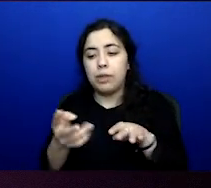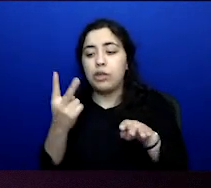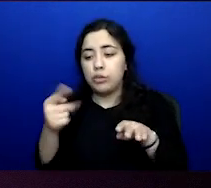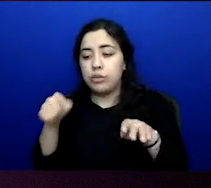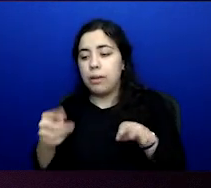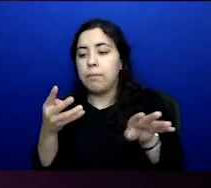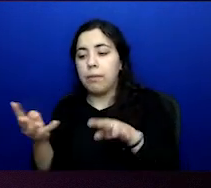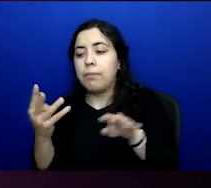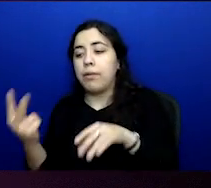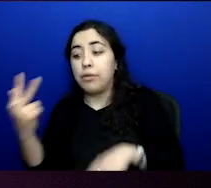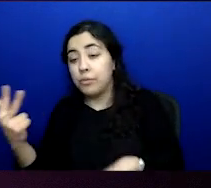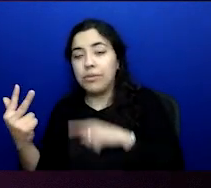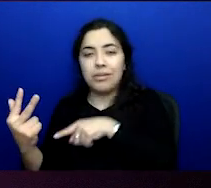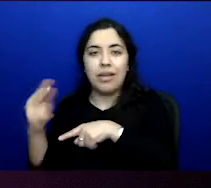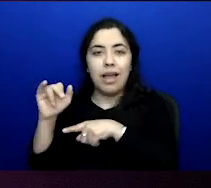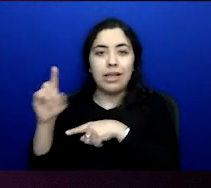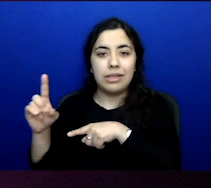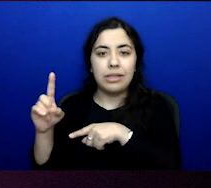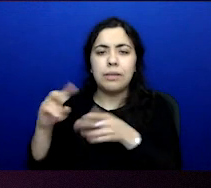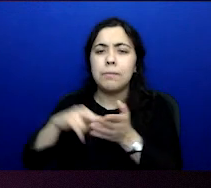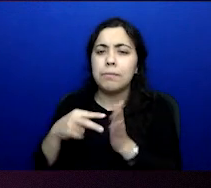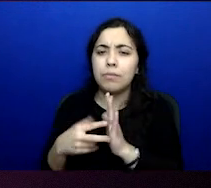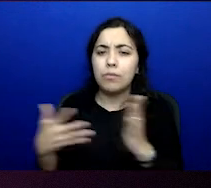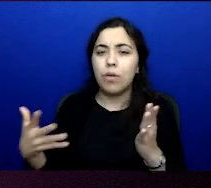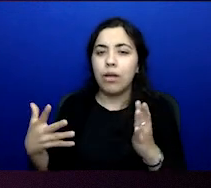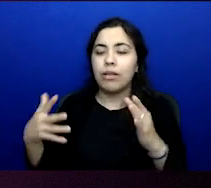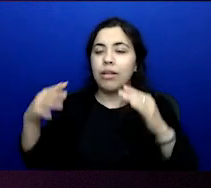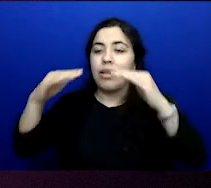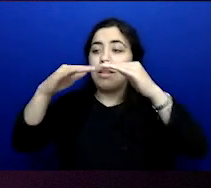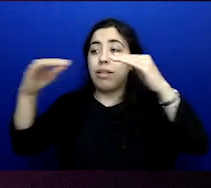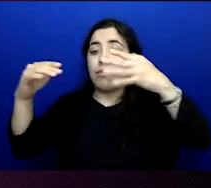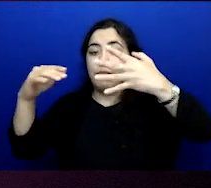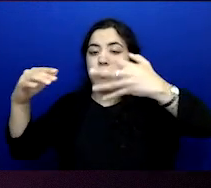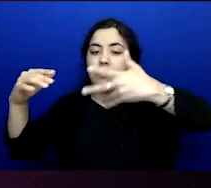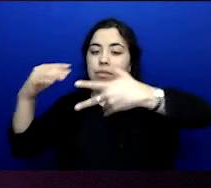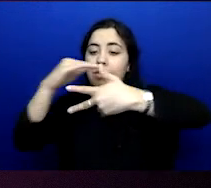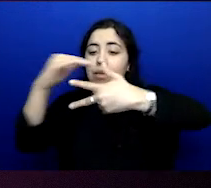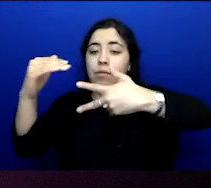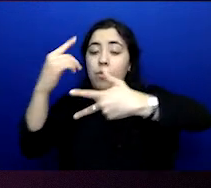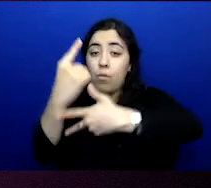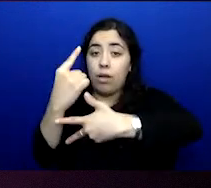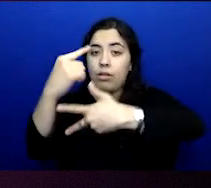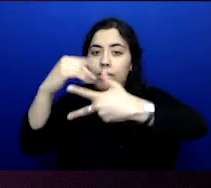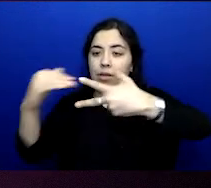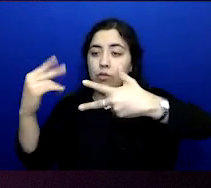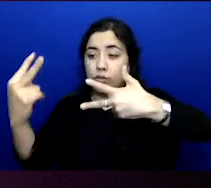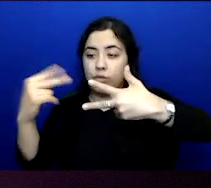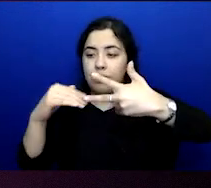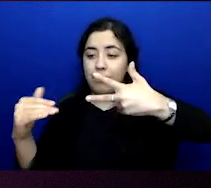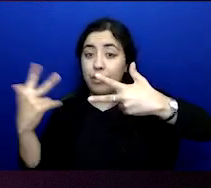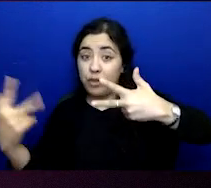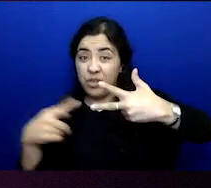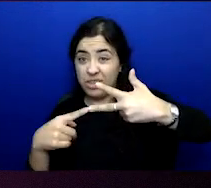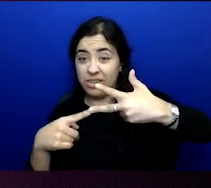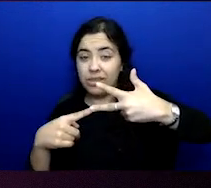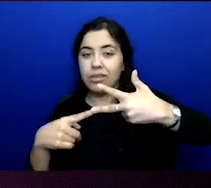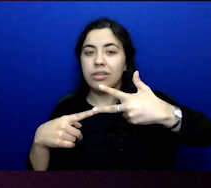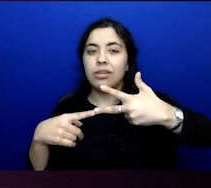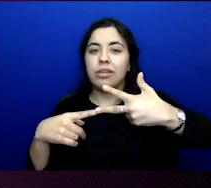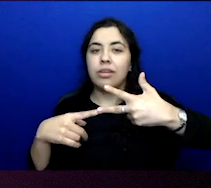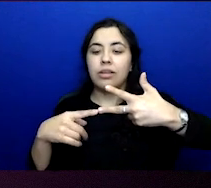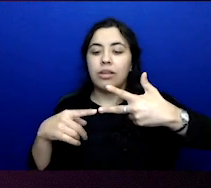pipeline1.pipeline2.pipeline3. That's the ID. But what it means is that that is a level 3 pipeline with the pipeline 2 as its immediate parent.